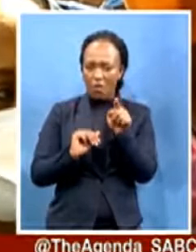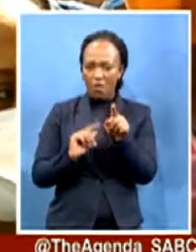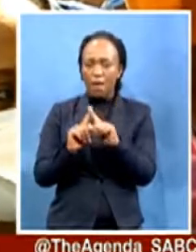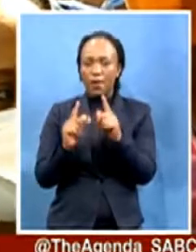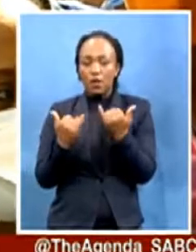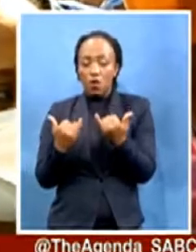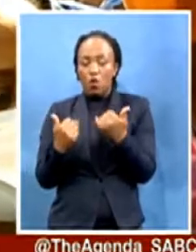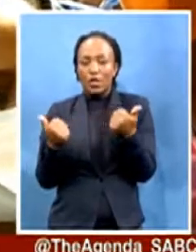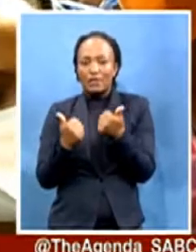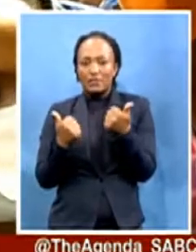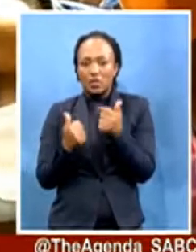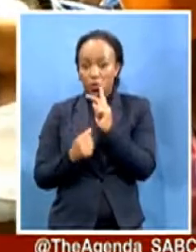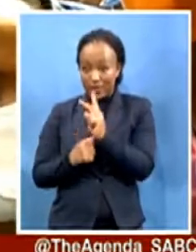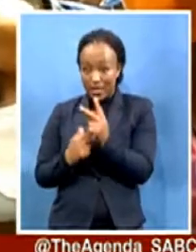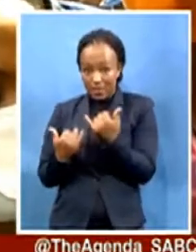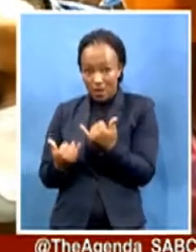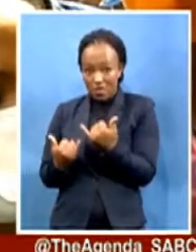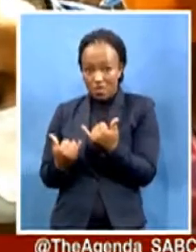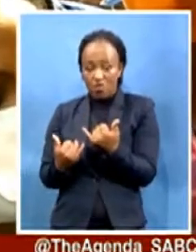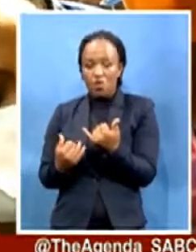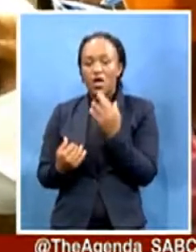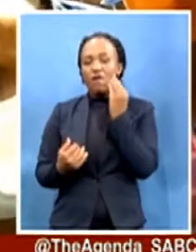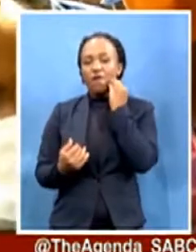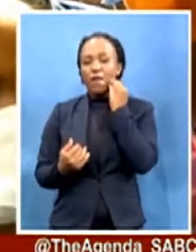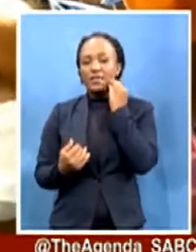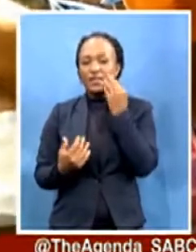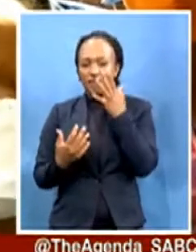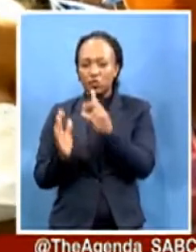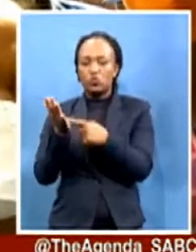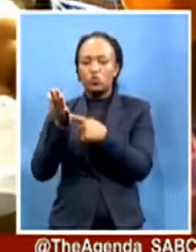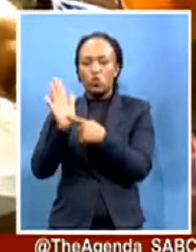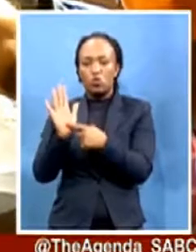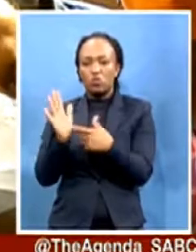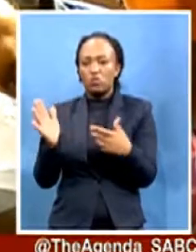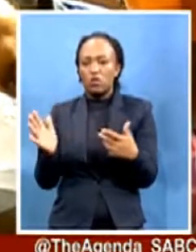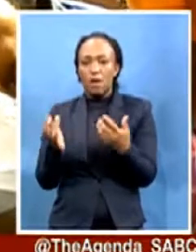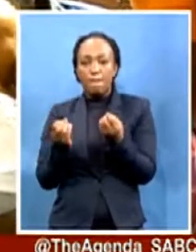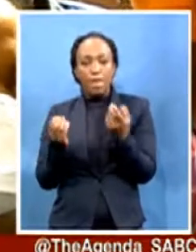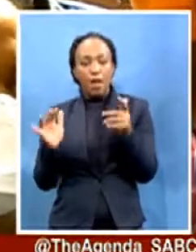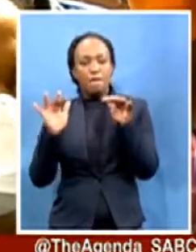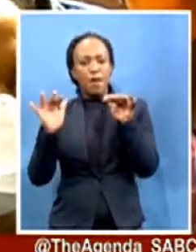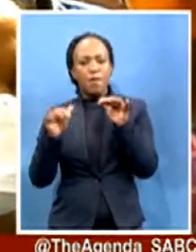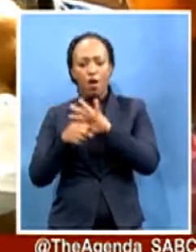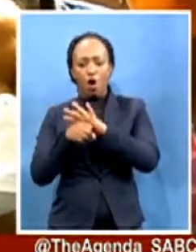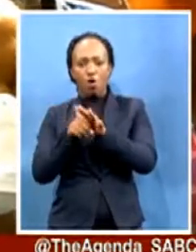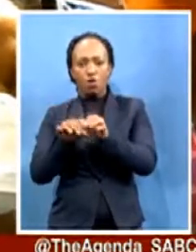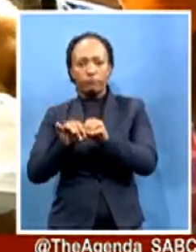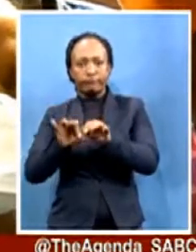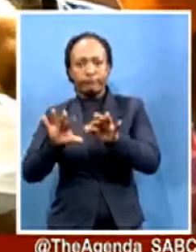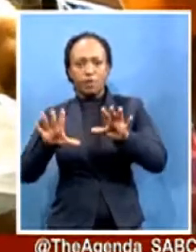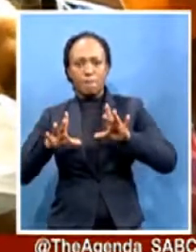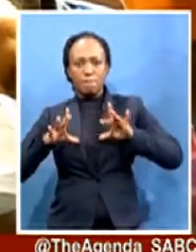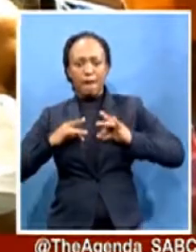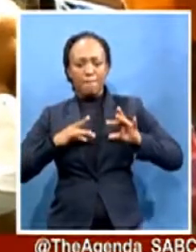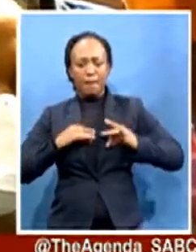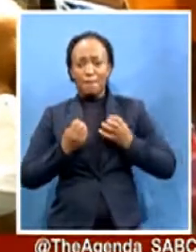our information suggests that we don't have as many people who are infected, but we must expect that there may be instances where you will